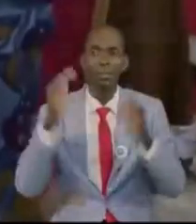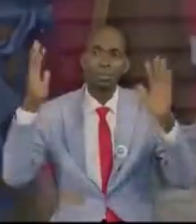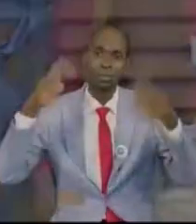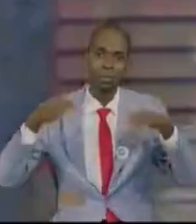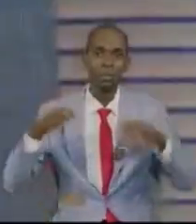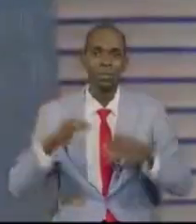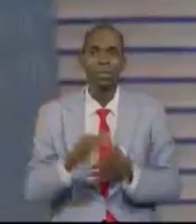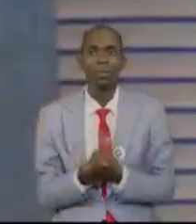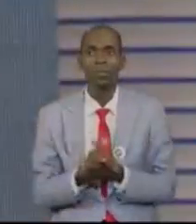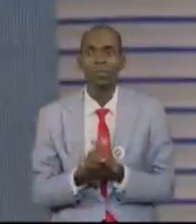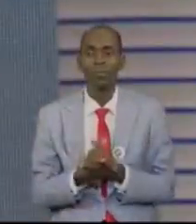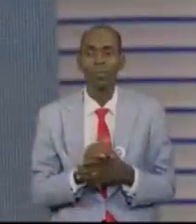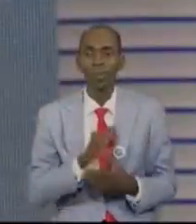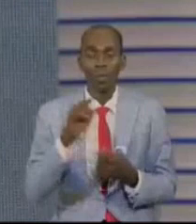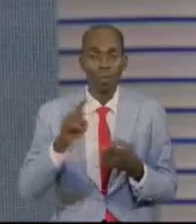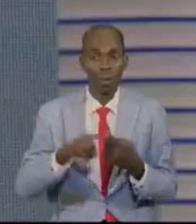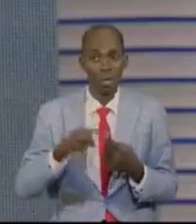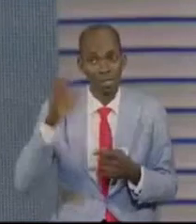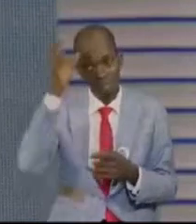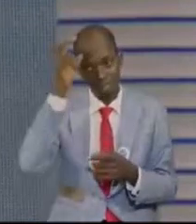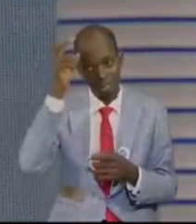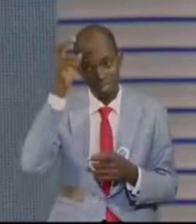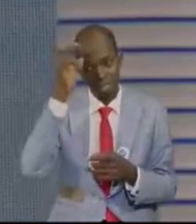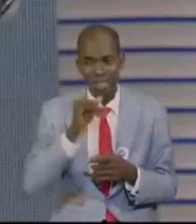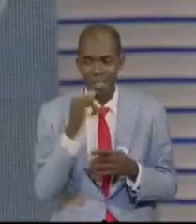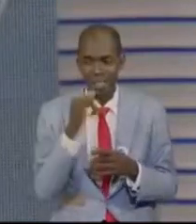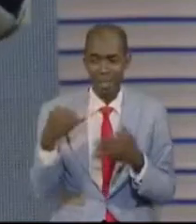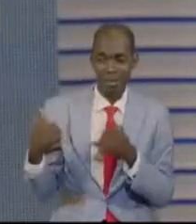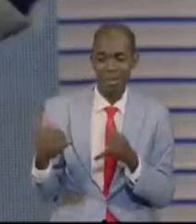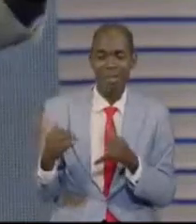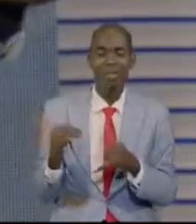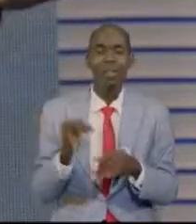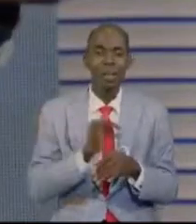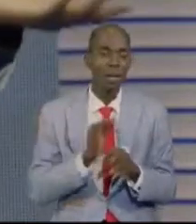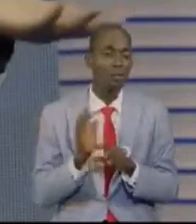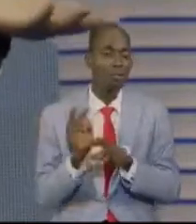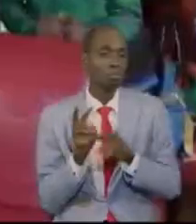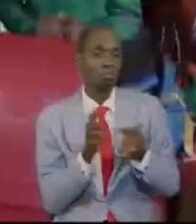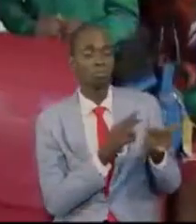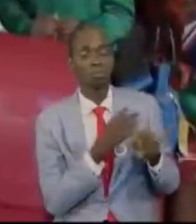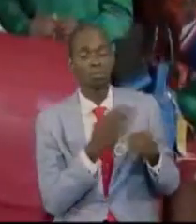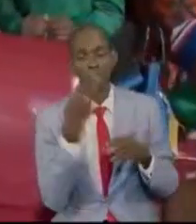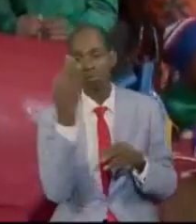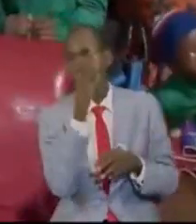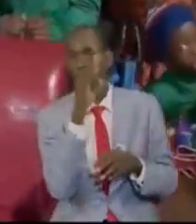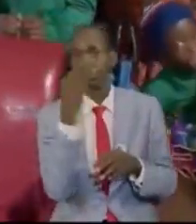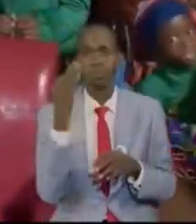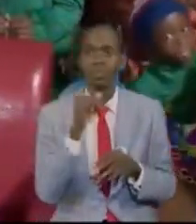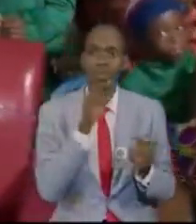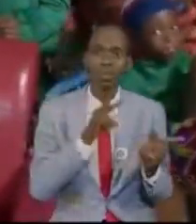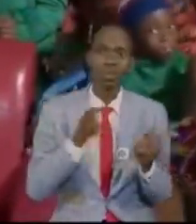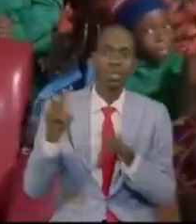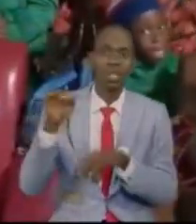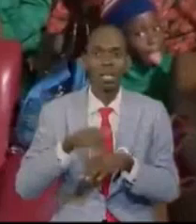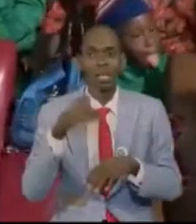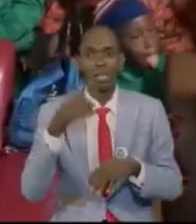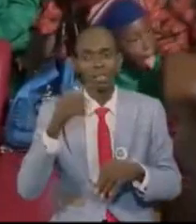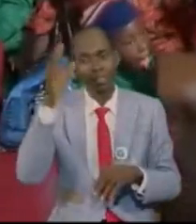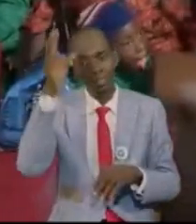When Satan is playing trick, I look away, I act as if I don't know Satan is playing any trick.